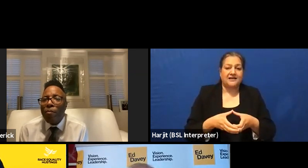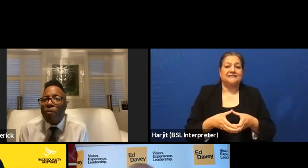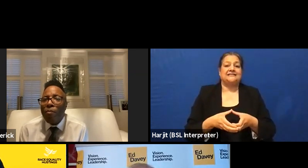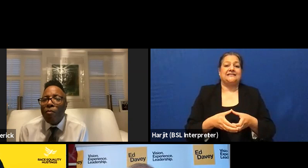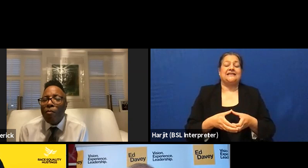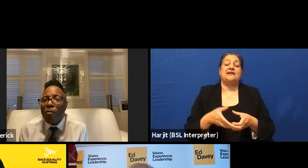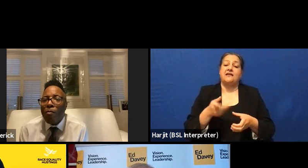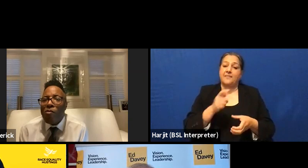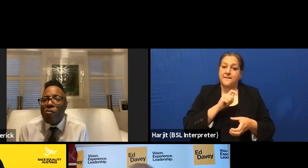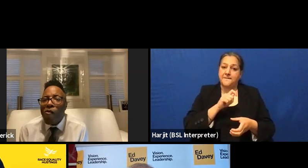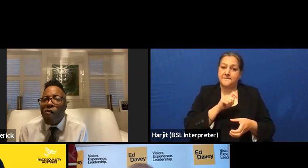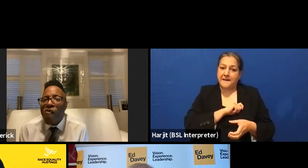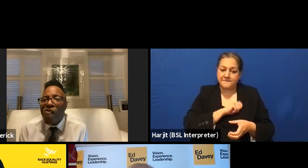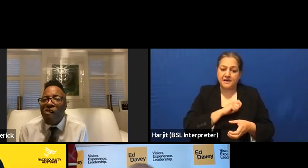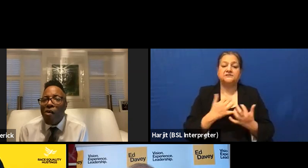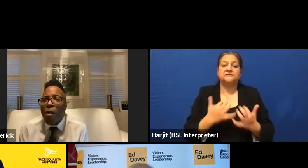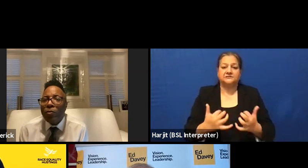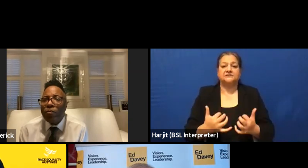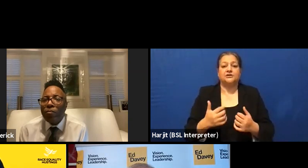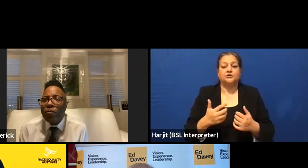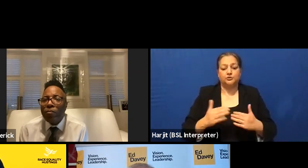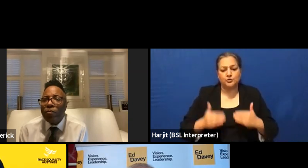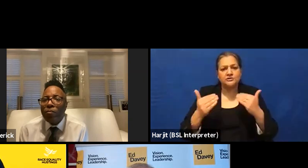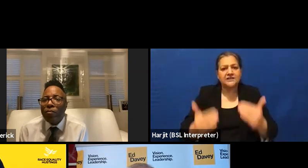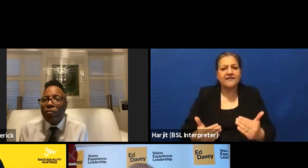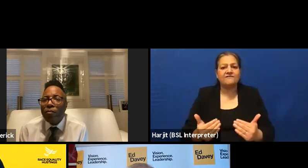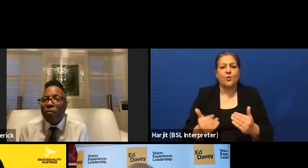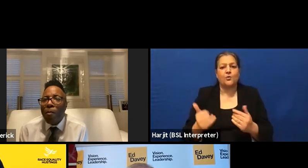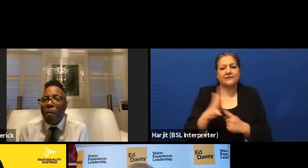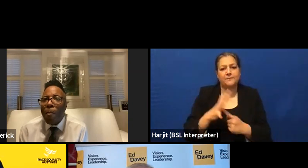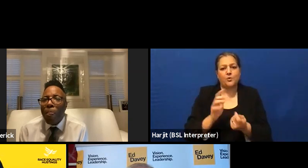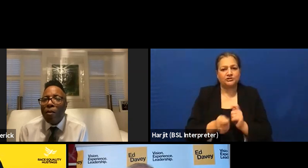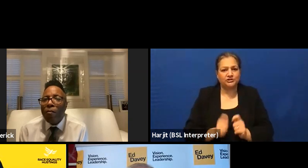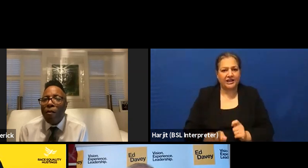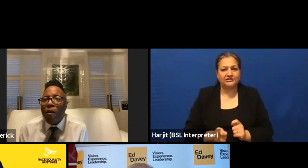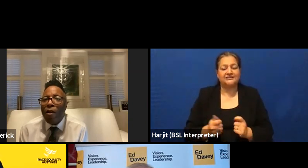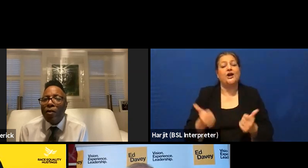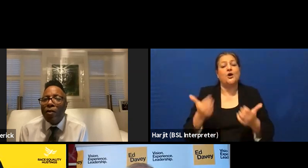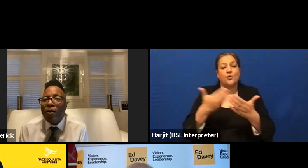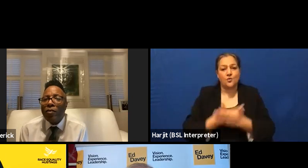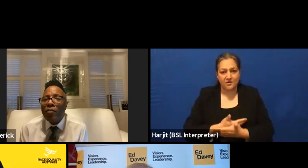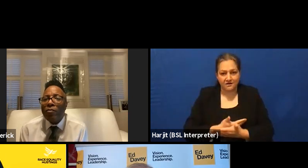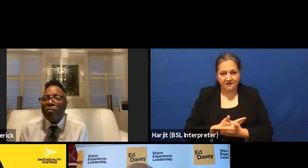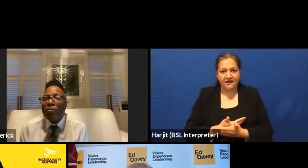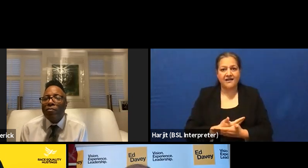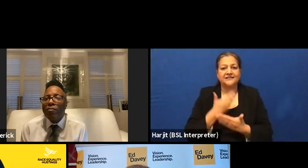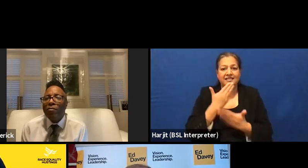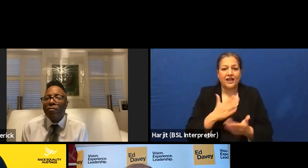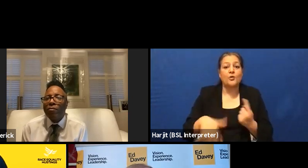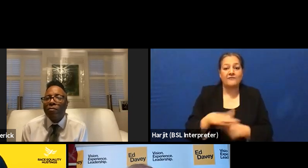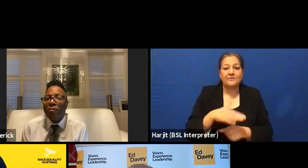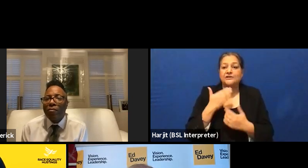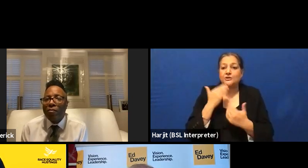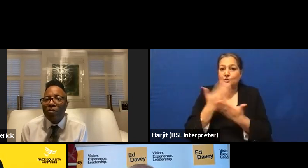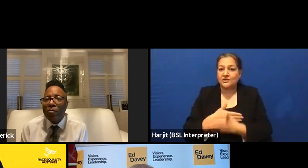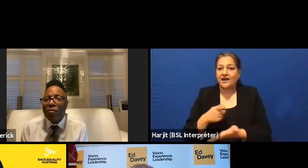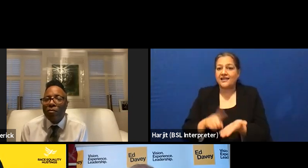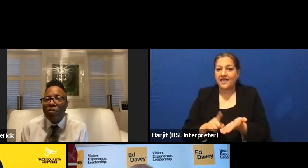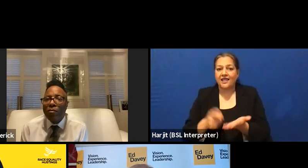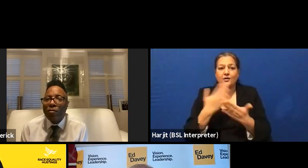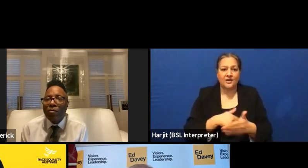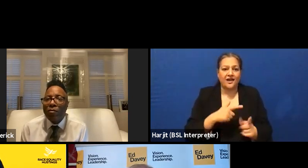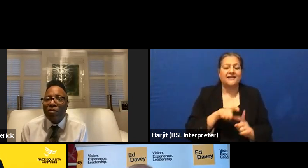forward these important changes after this contest. So good night, everybody. Thanks very much, Leila. Thanks, everybody. Ed, let's hope next time